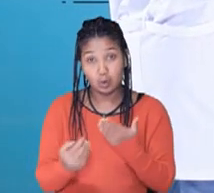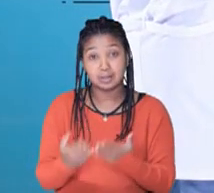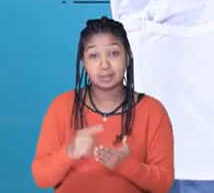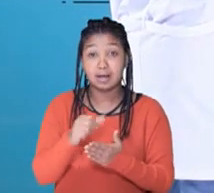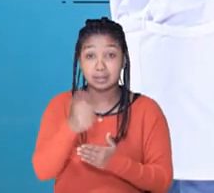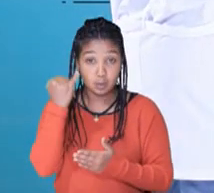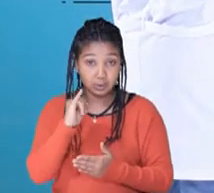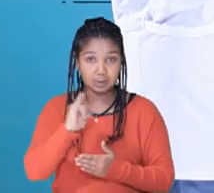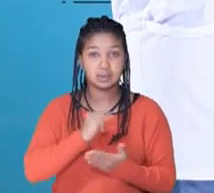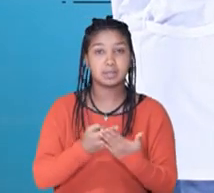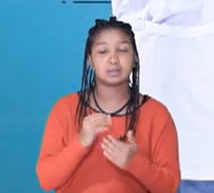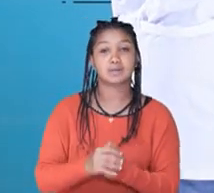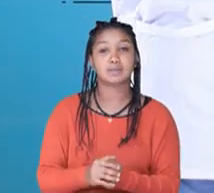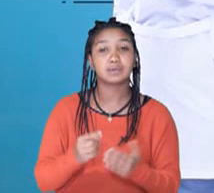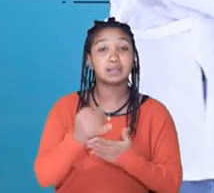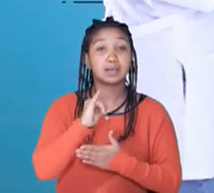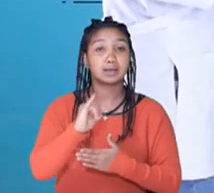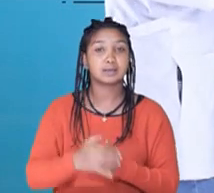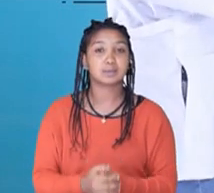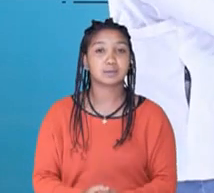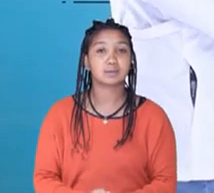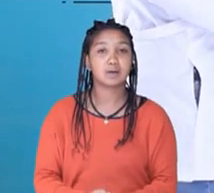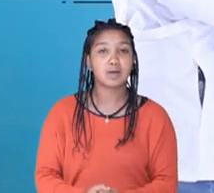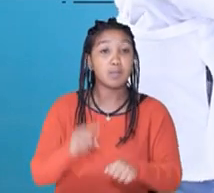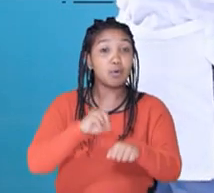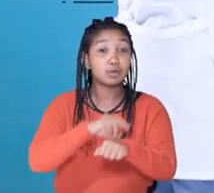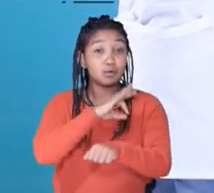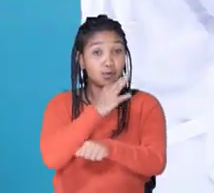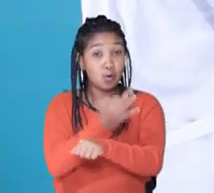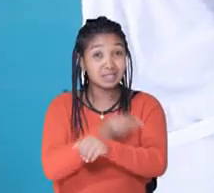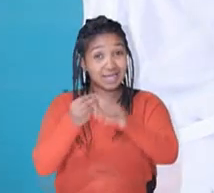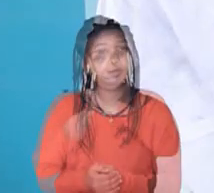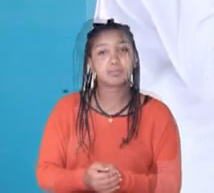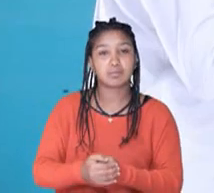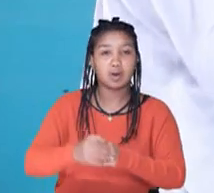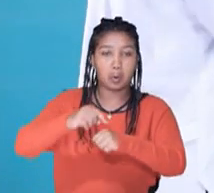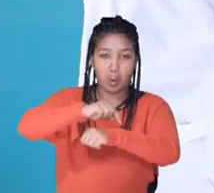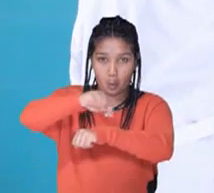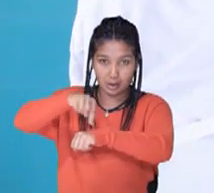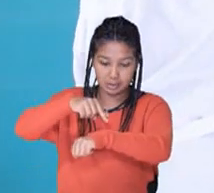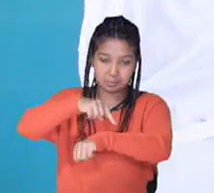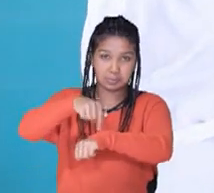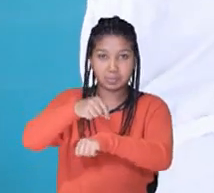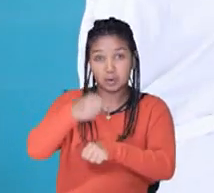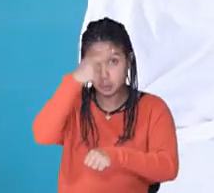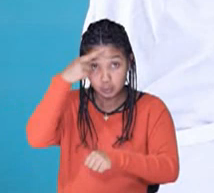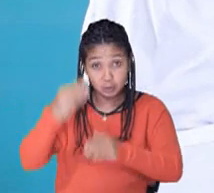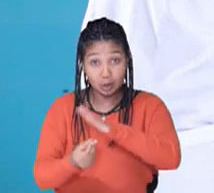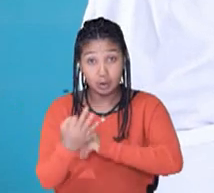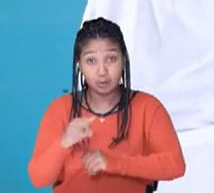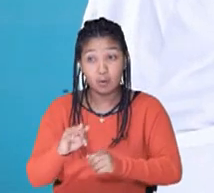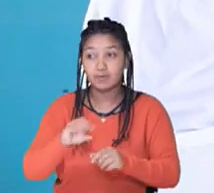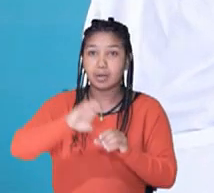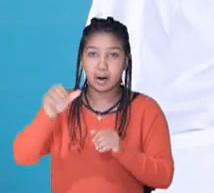And the other concept here is there is a moment of force exerted clockwise due to the weight of the